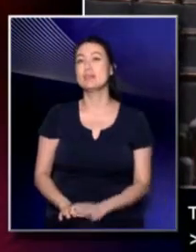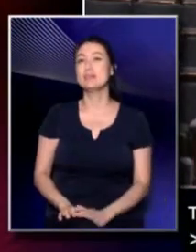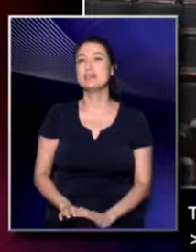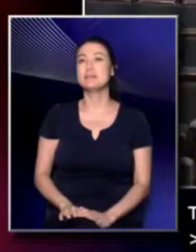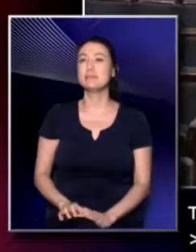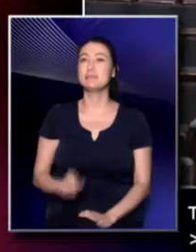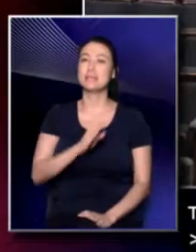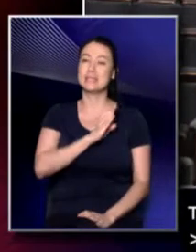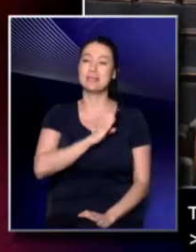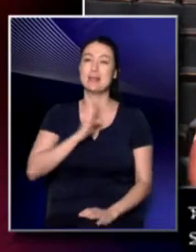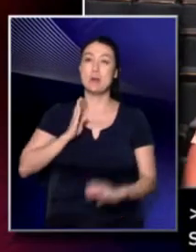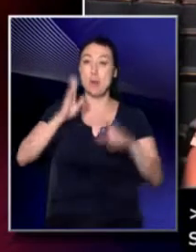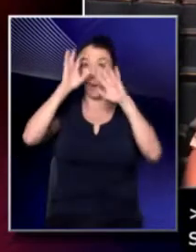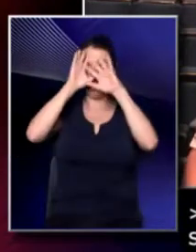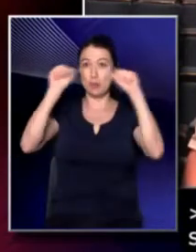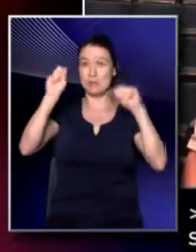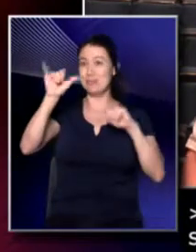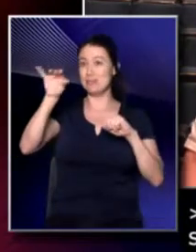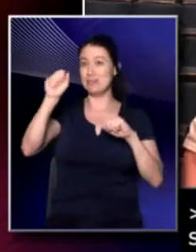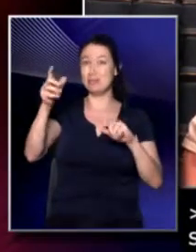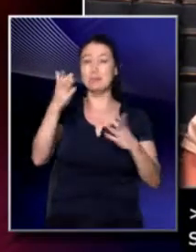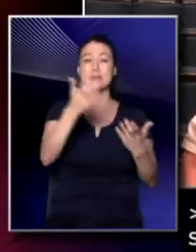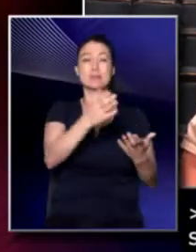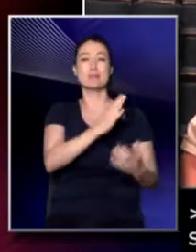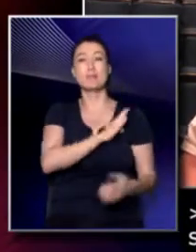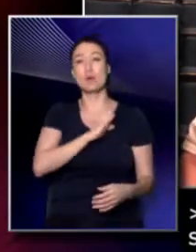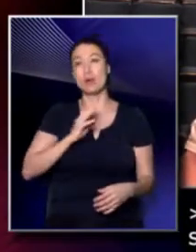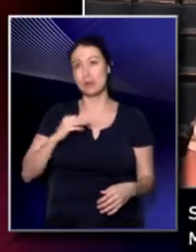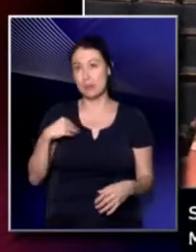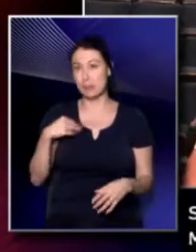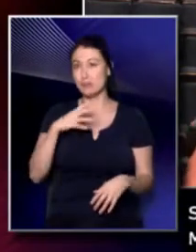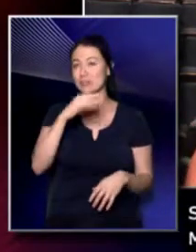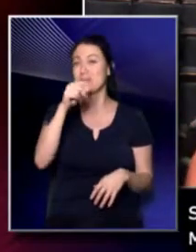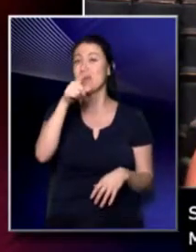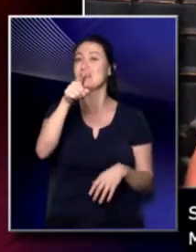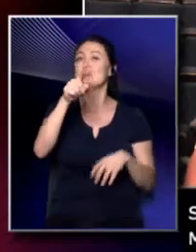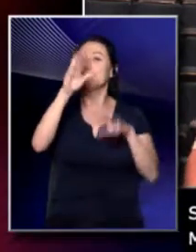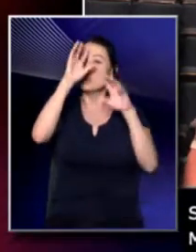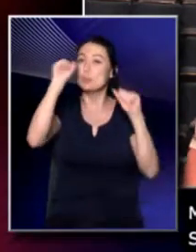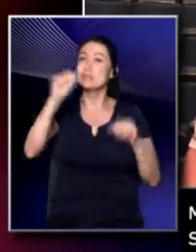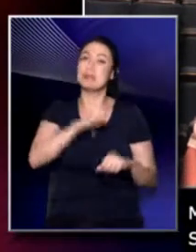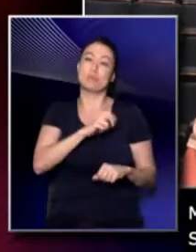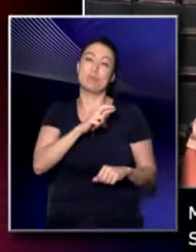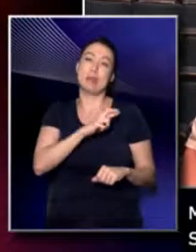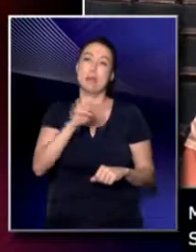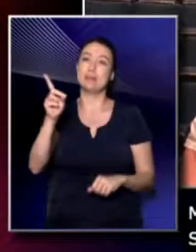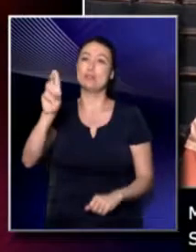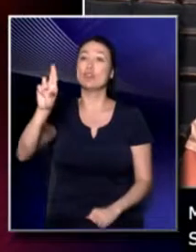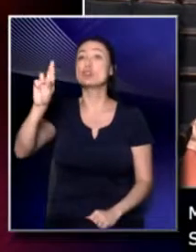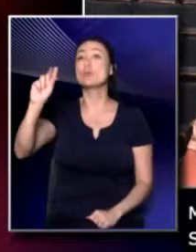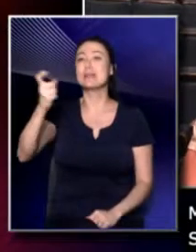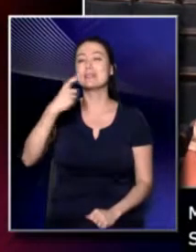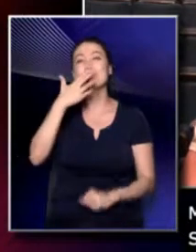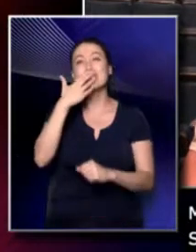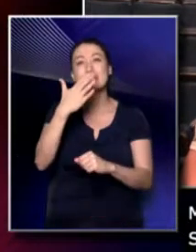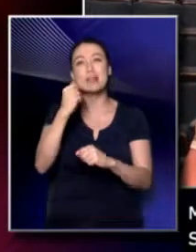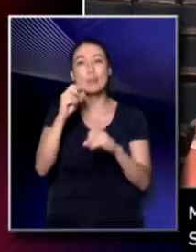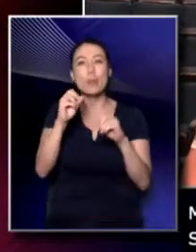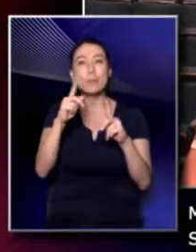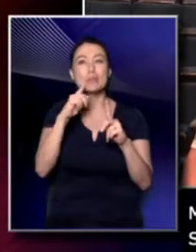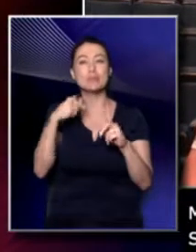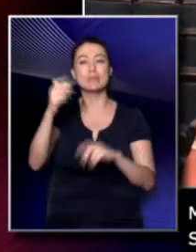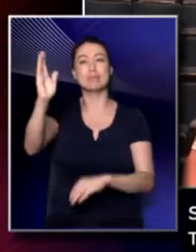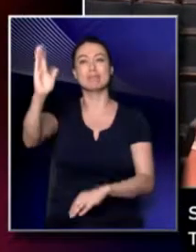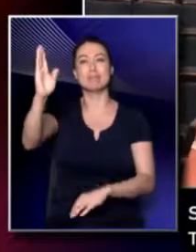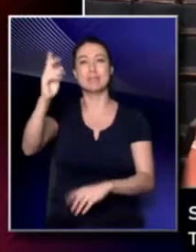Board President Sims, members of the board, Superintendent Reichman, and Dr. Rex, thank you for the opportunity to talk to you